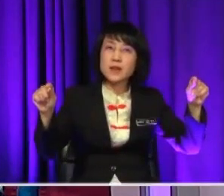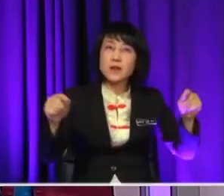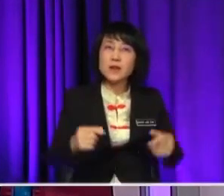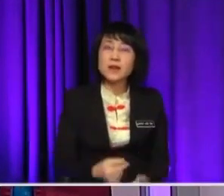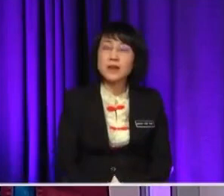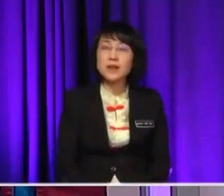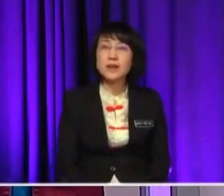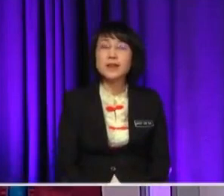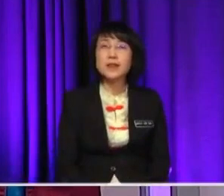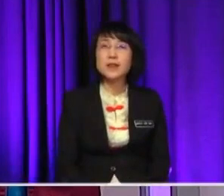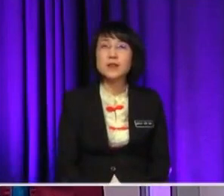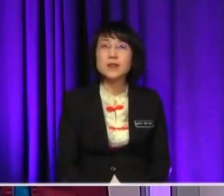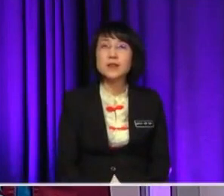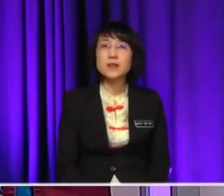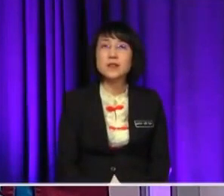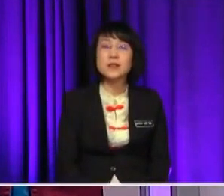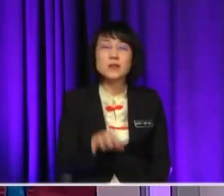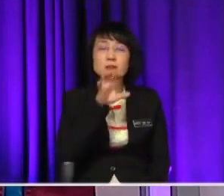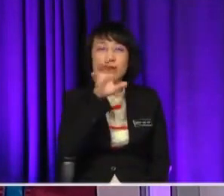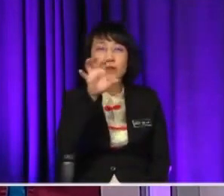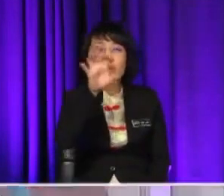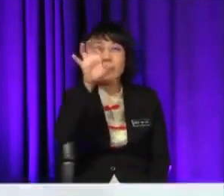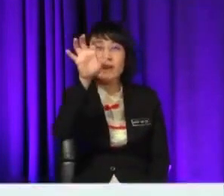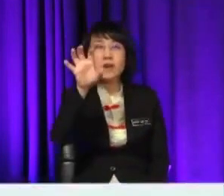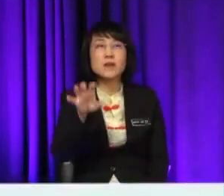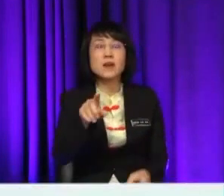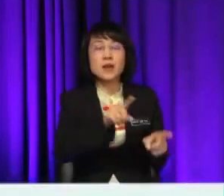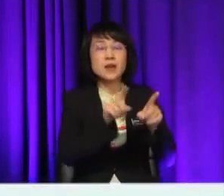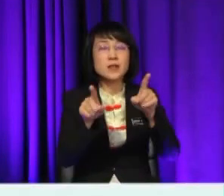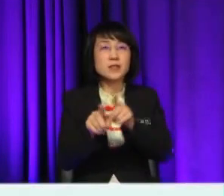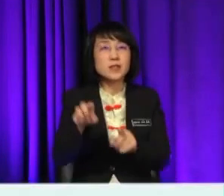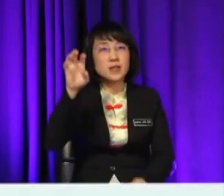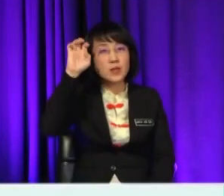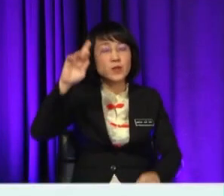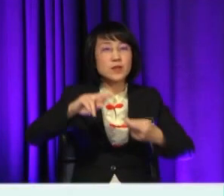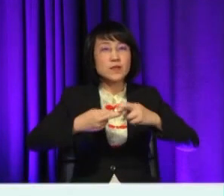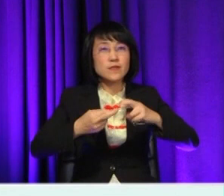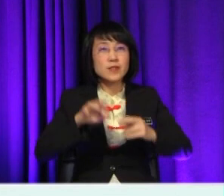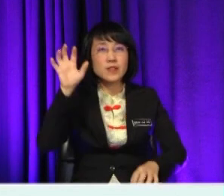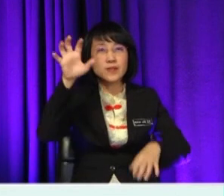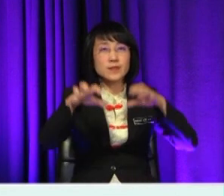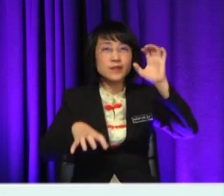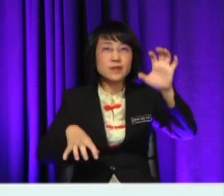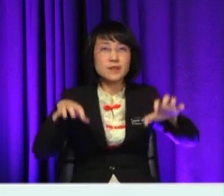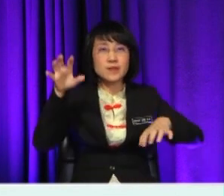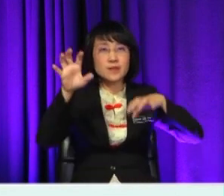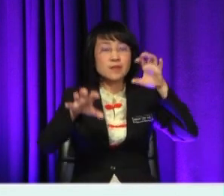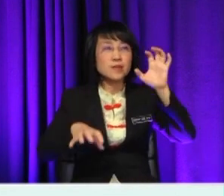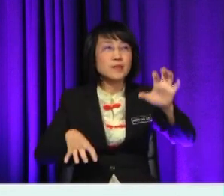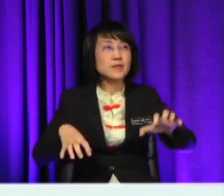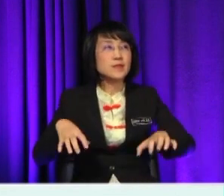let's see, growls as he would fix his claws right in the slates and with a huge rattle.